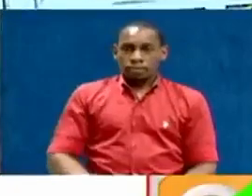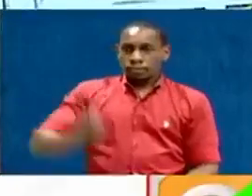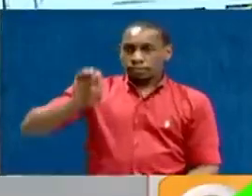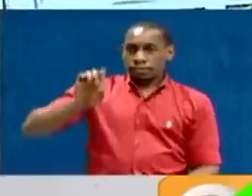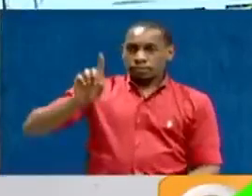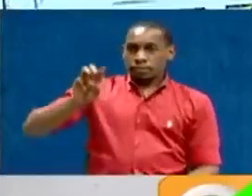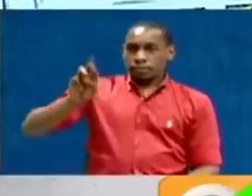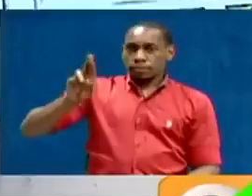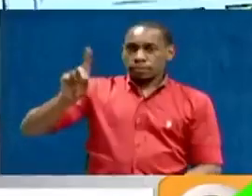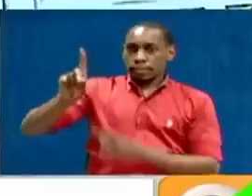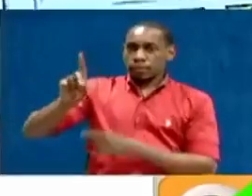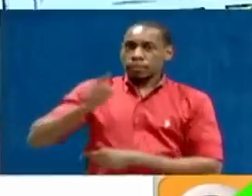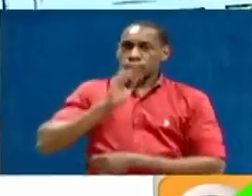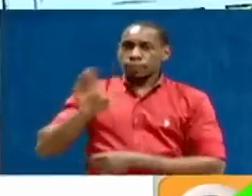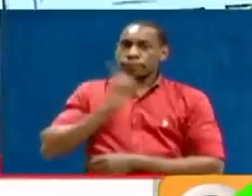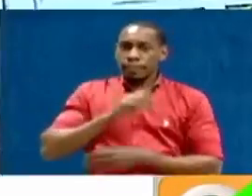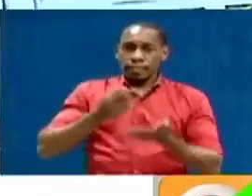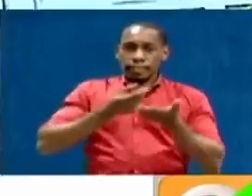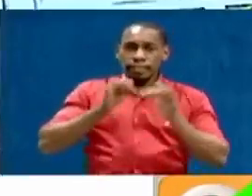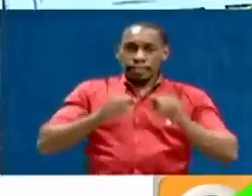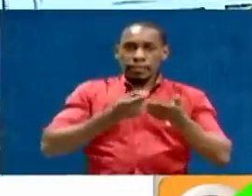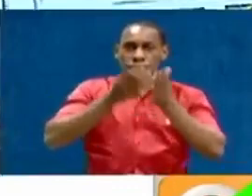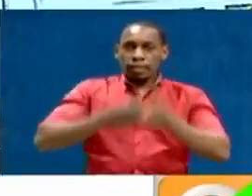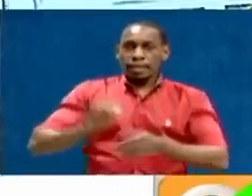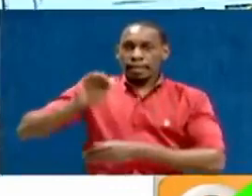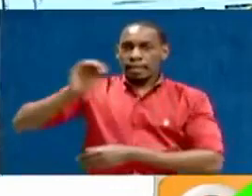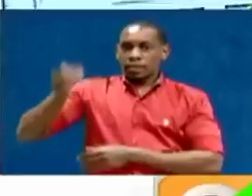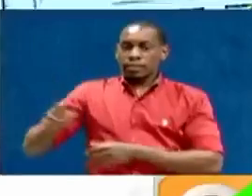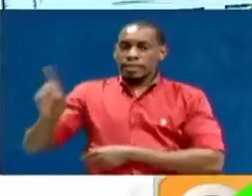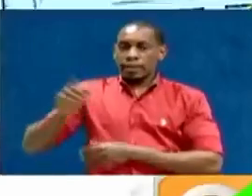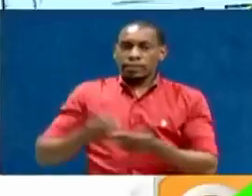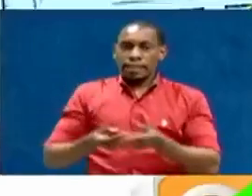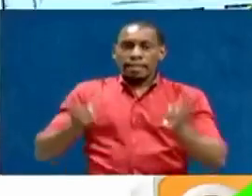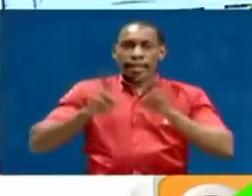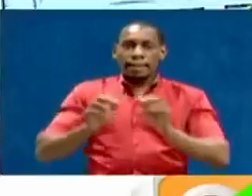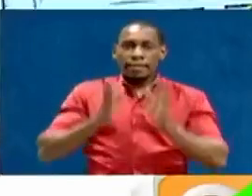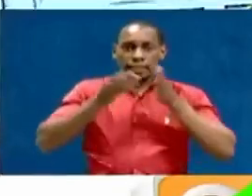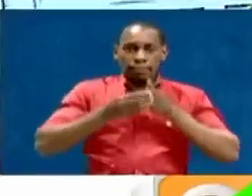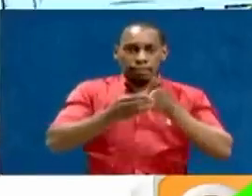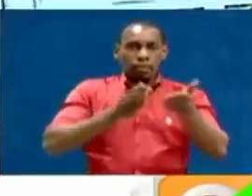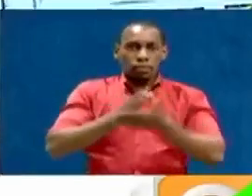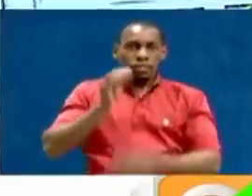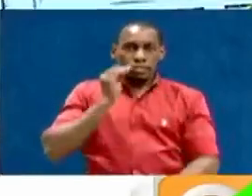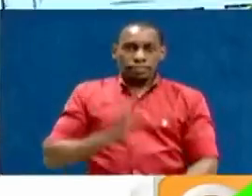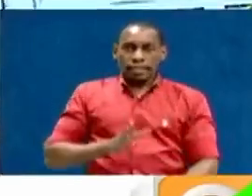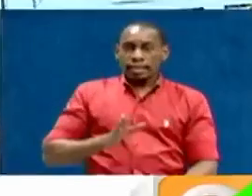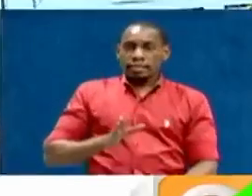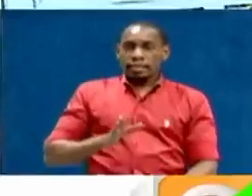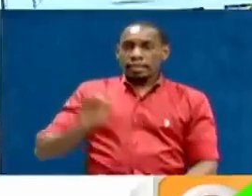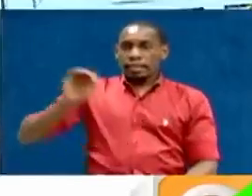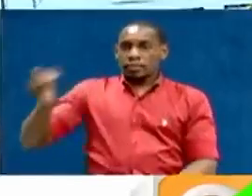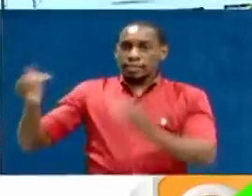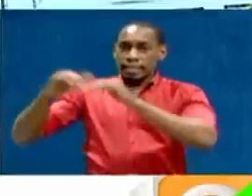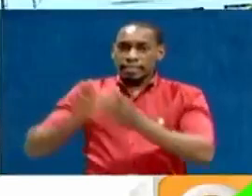Edward Gichana has been sworn in as the new clerk to the Nairobi County Assembly, and that happened this morning in a ceremony presided over by Speaker Beatrice